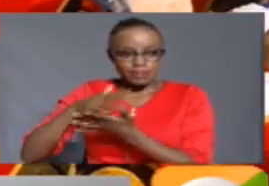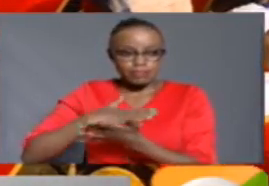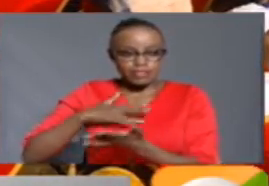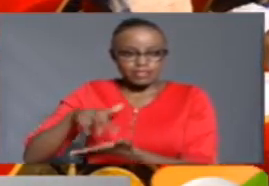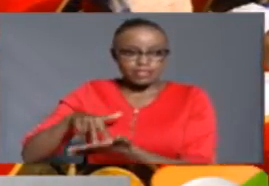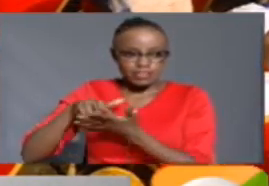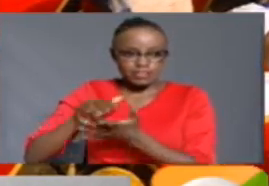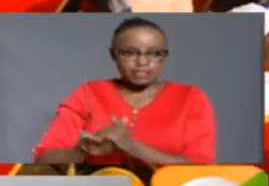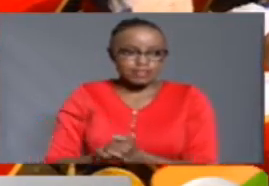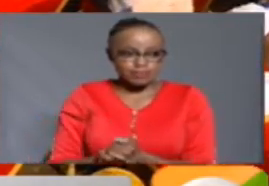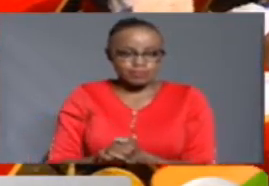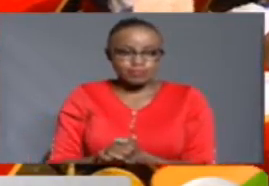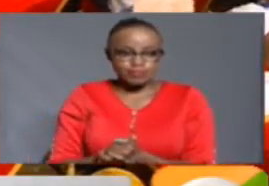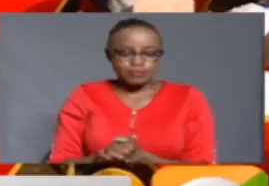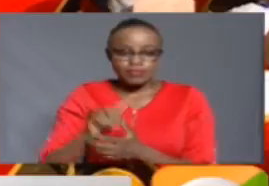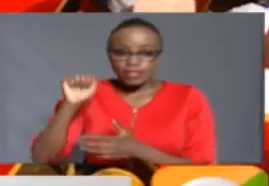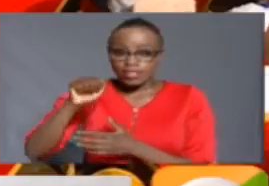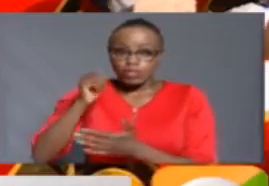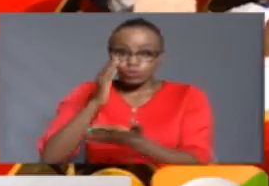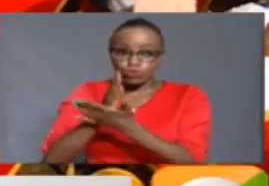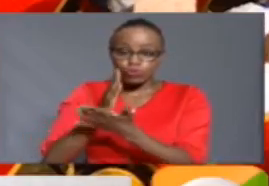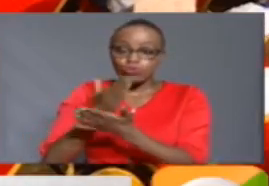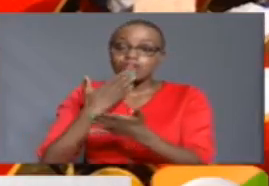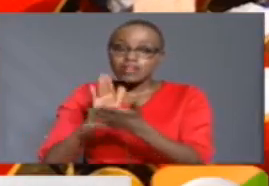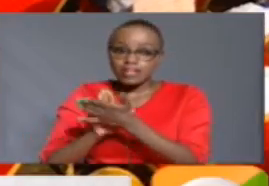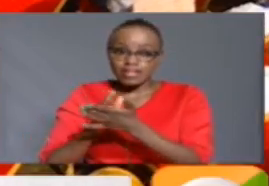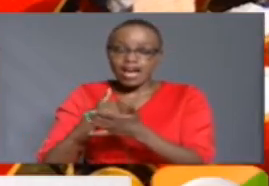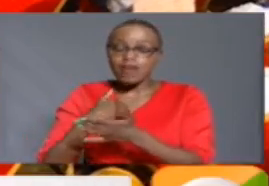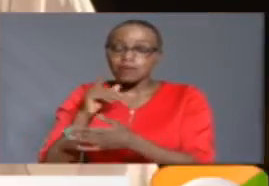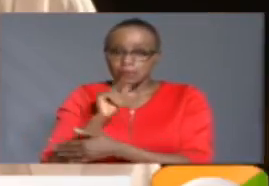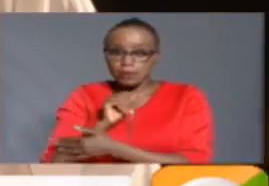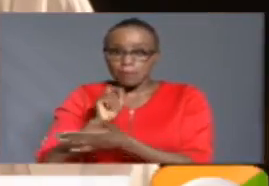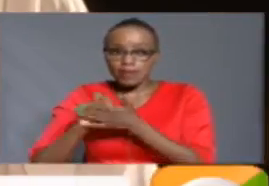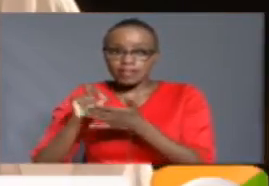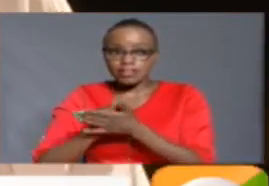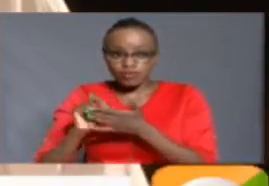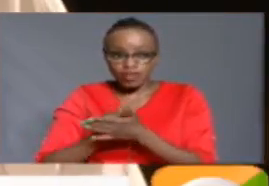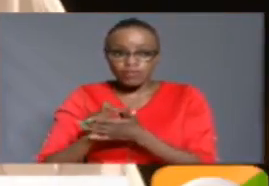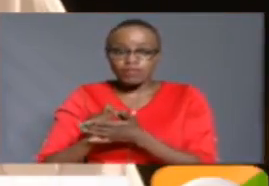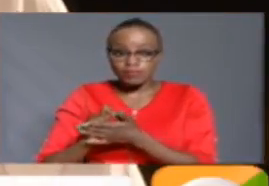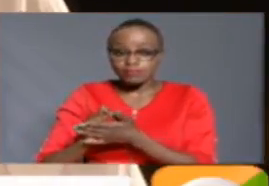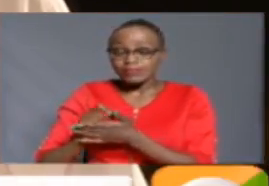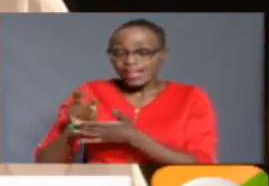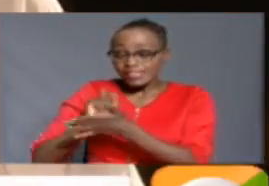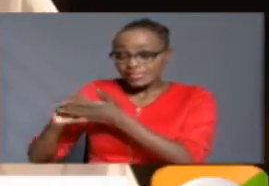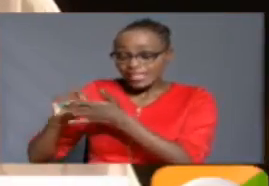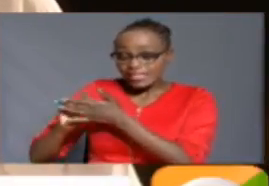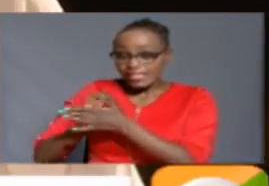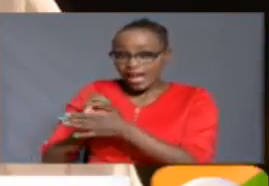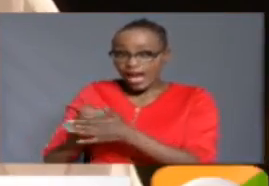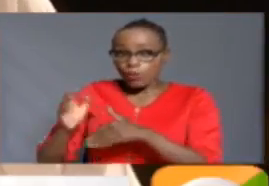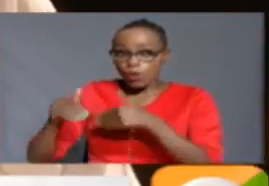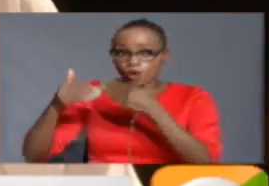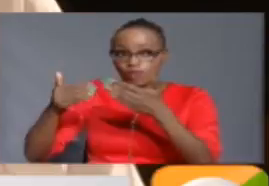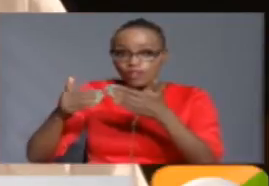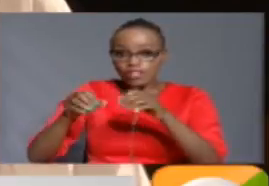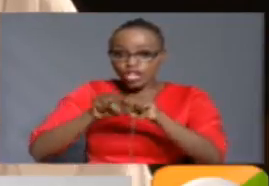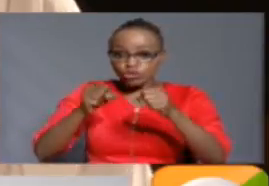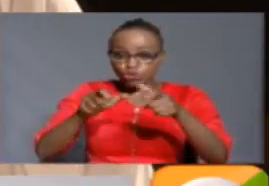right. Yes, for sure there was a letter that was written, and our branch secretary was served via social